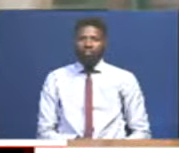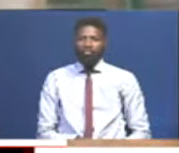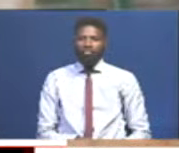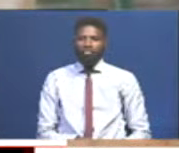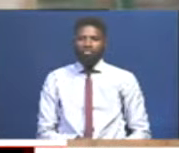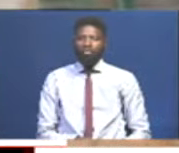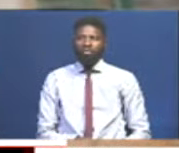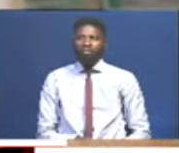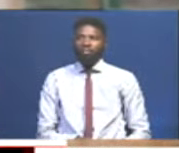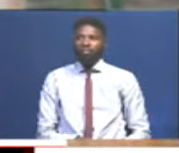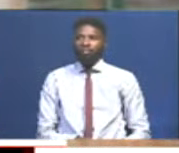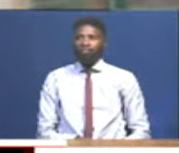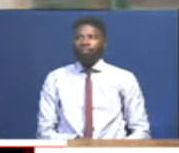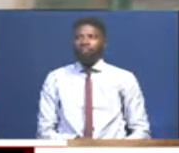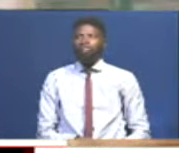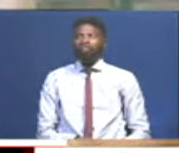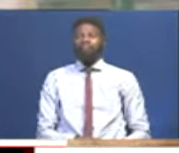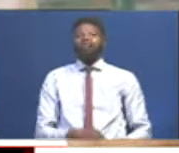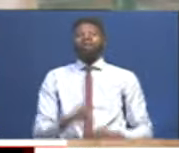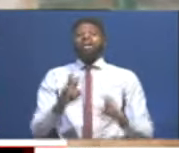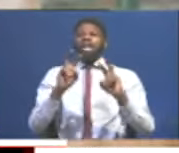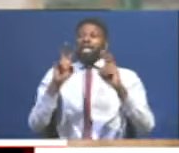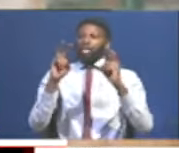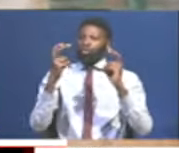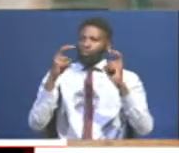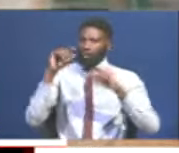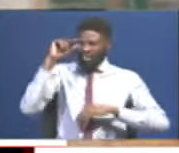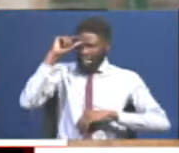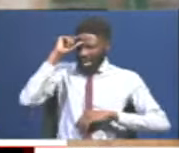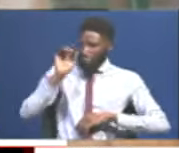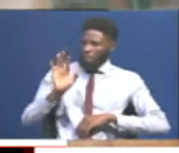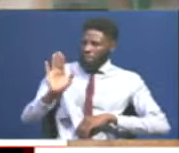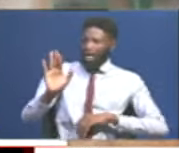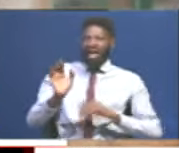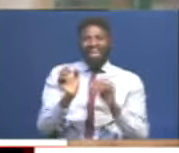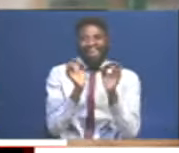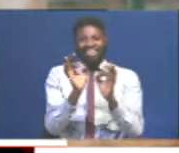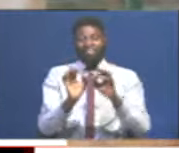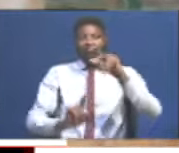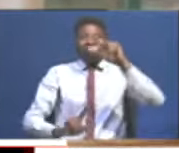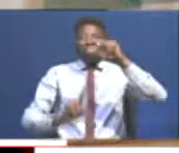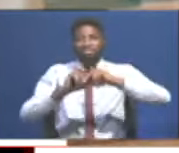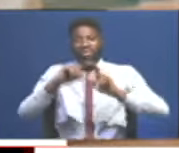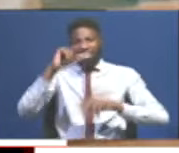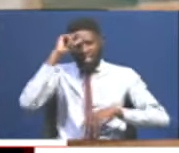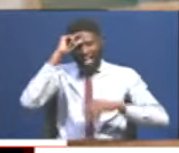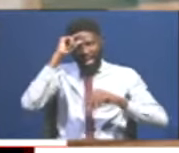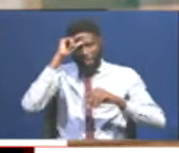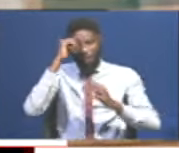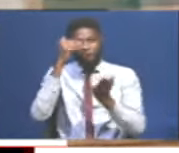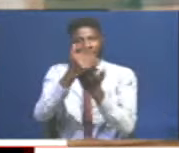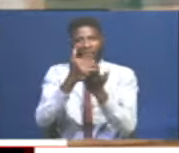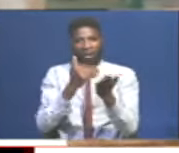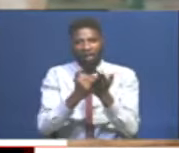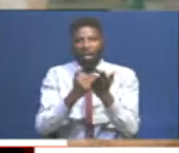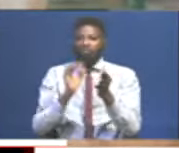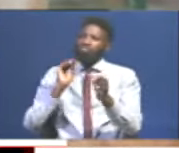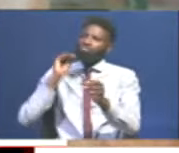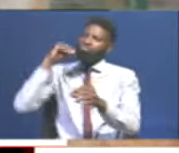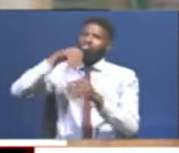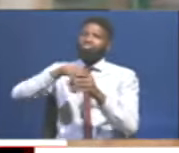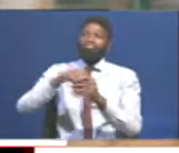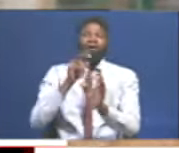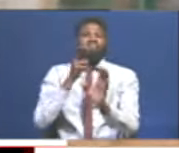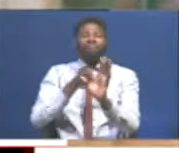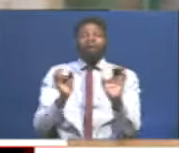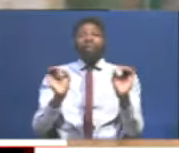Mambo ambayo yanahusiana na serikali. Inapokuwa imetokea mambo ya serikali wanasema kwamba hawahusishwi. So sisi ni ombi